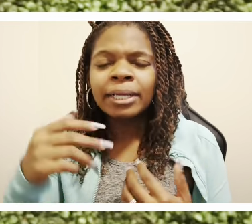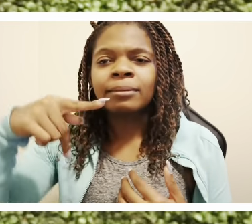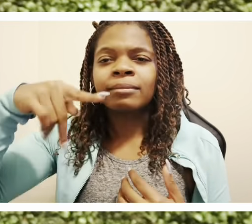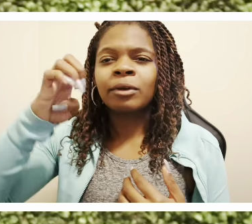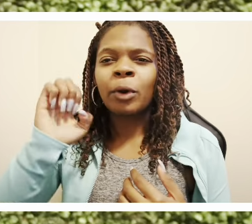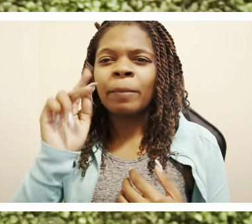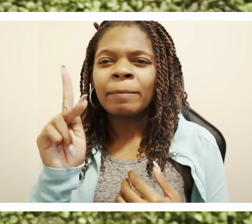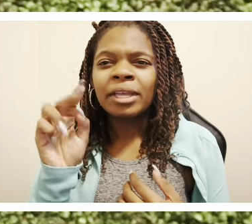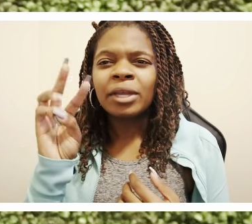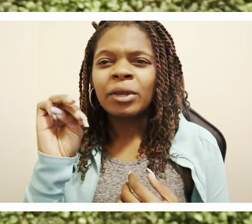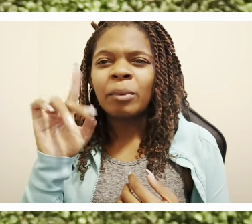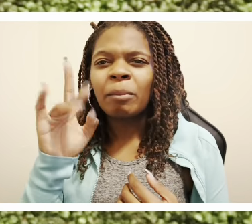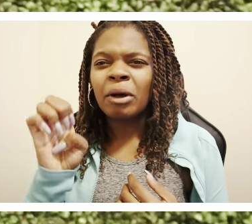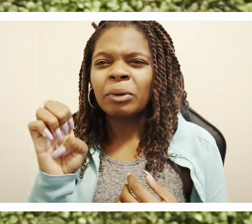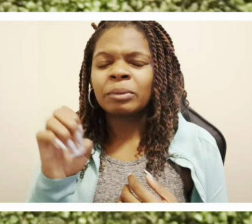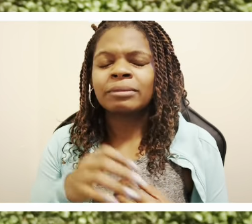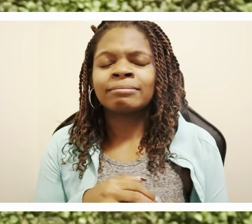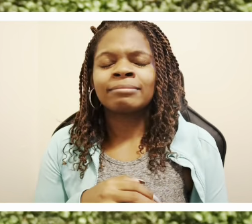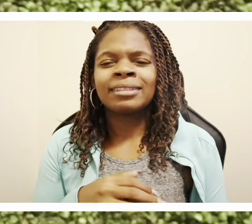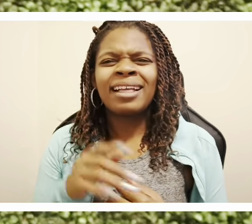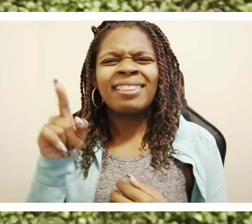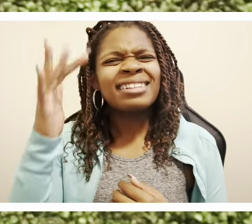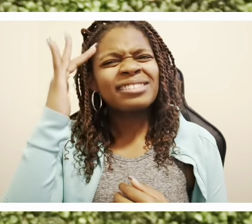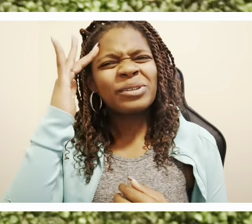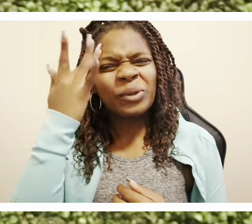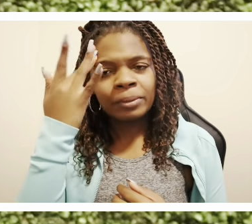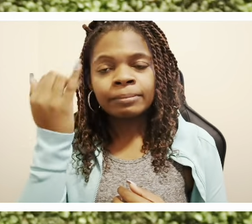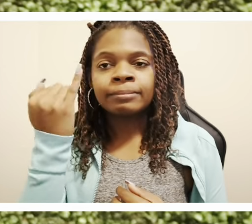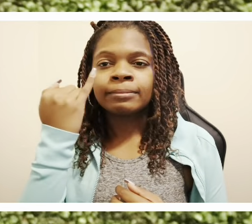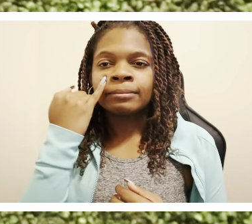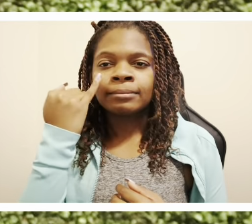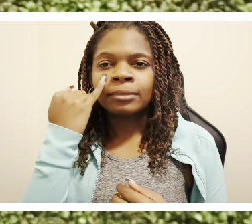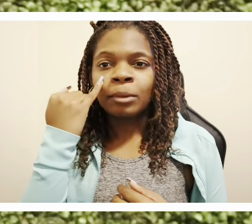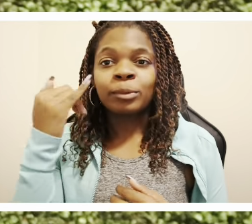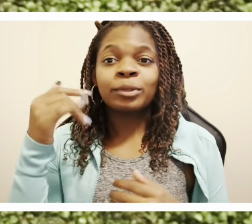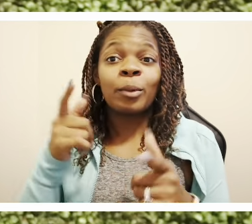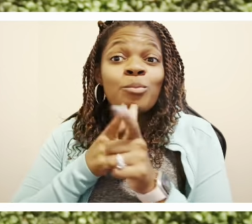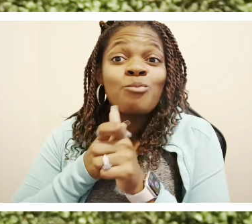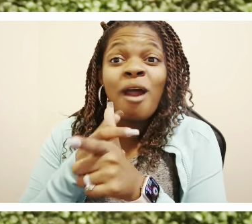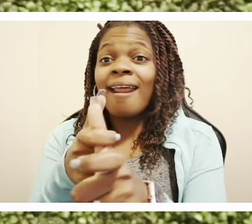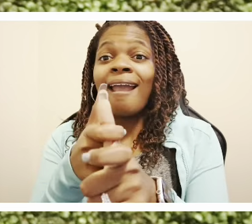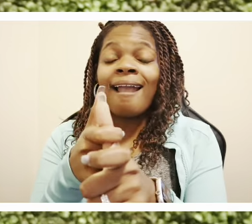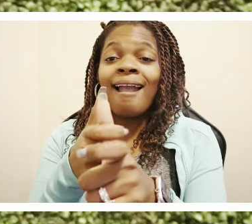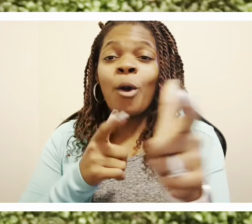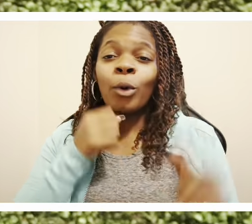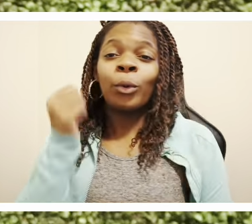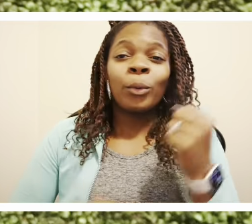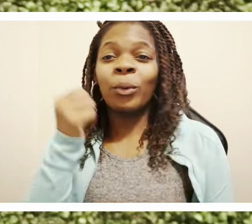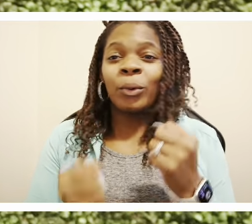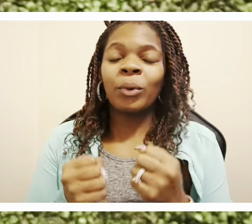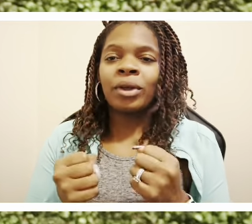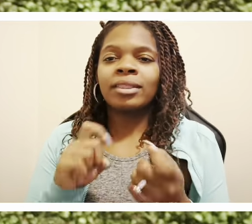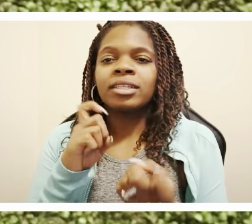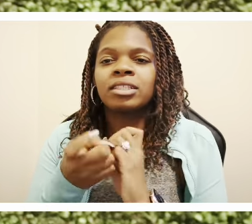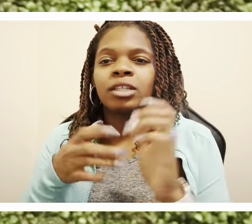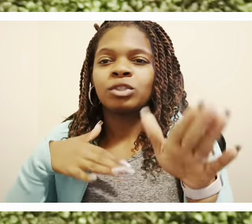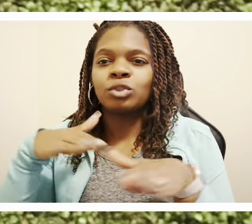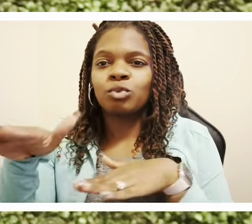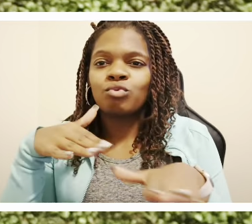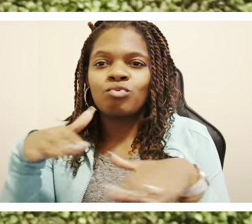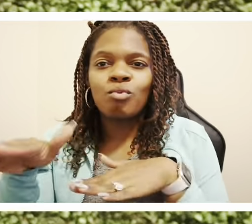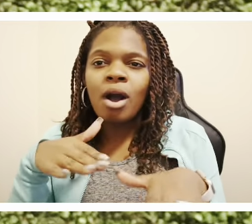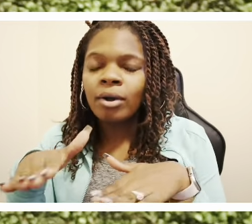actually quite annoying. Like if I'm doing like interval training and I'm like running real fast and go to walking,